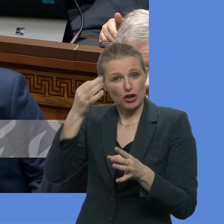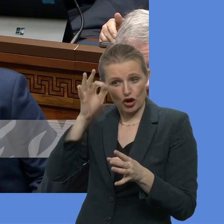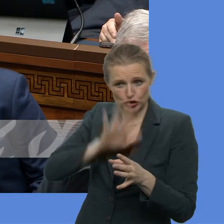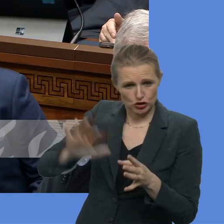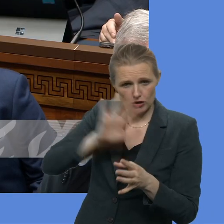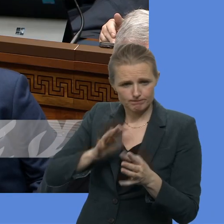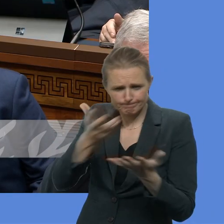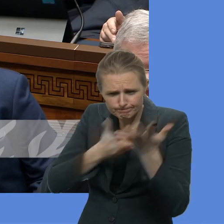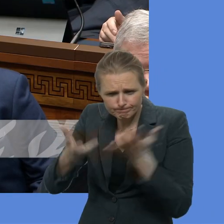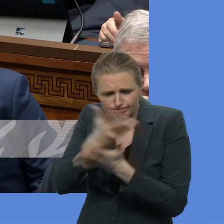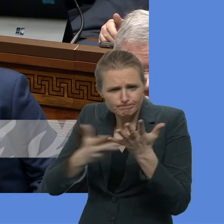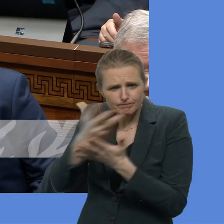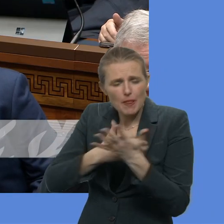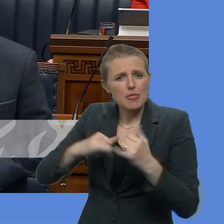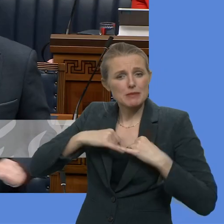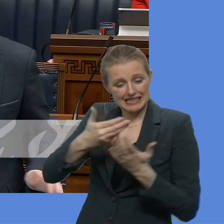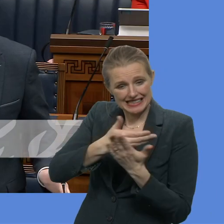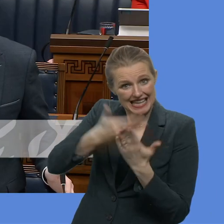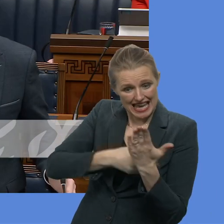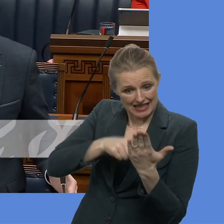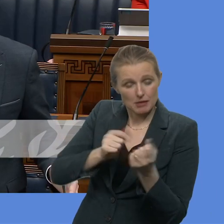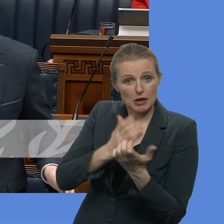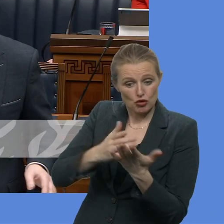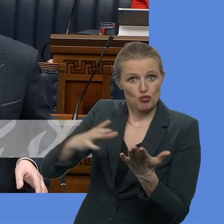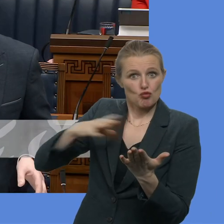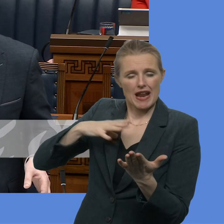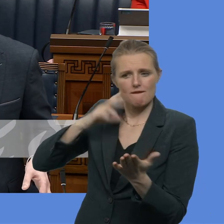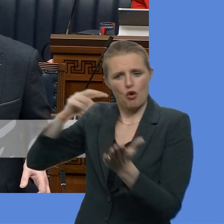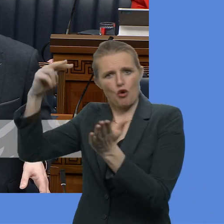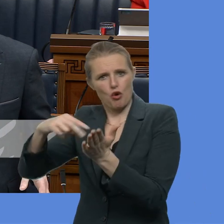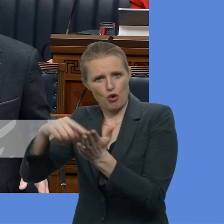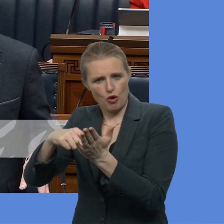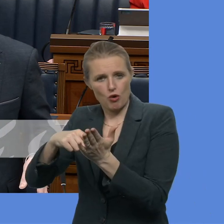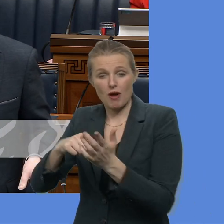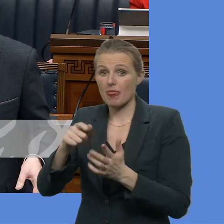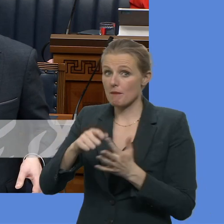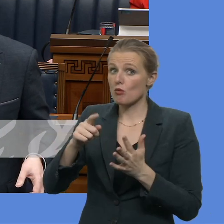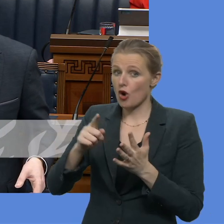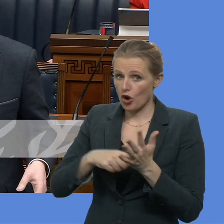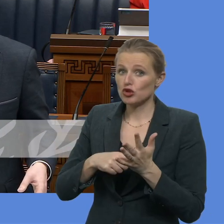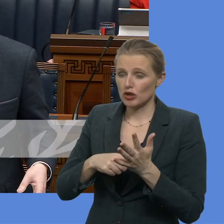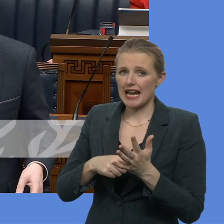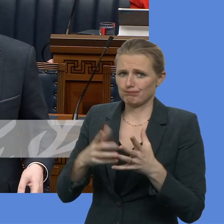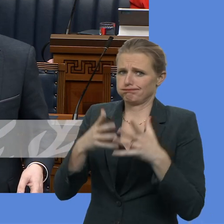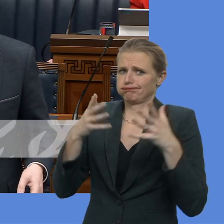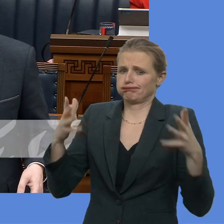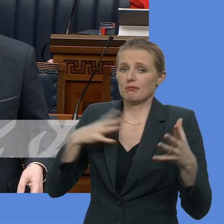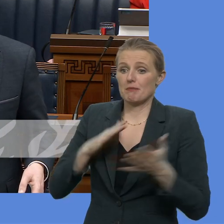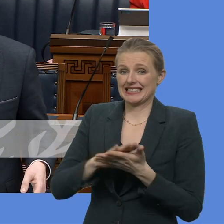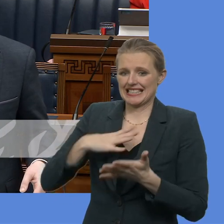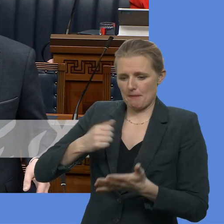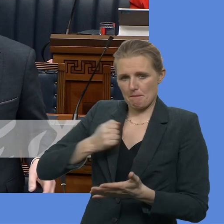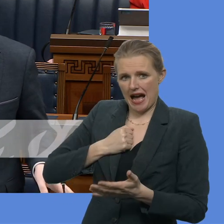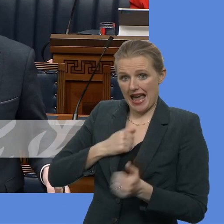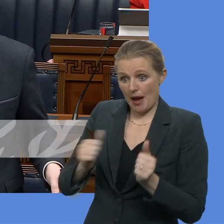finalised for casework consideration over the past months. The project is of a scale that will require my approval, as well as Department of